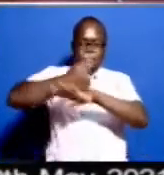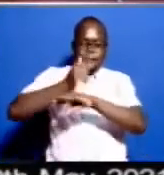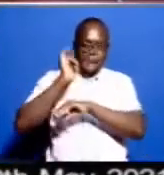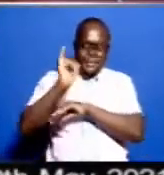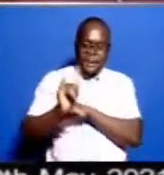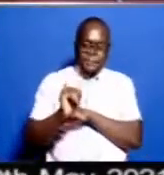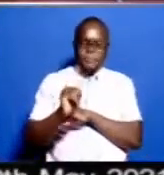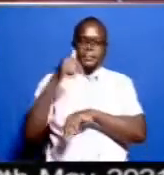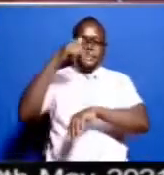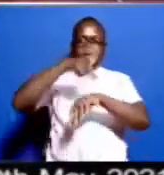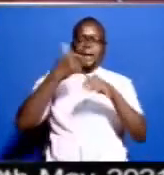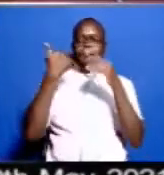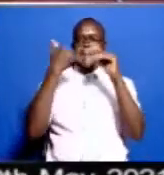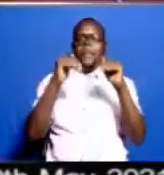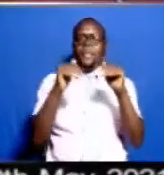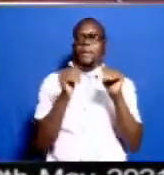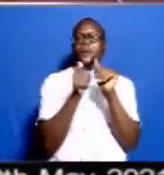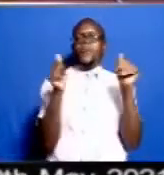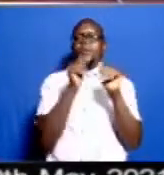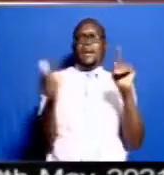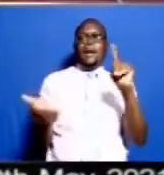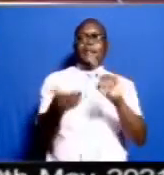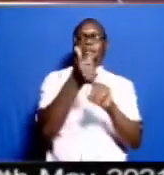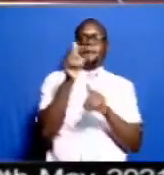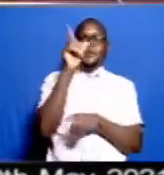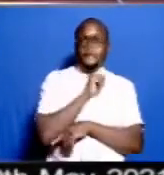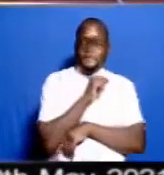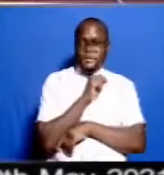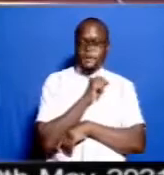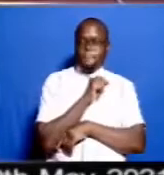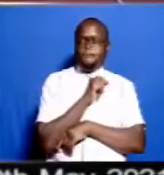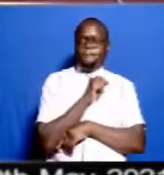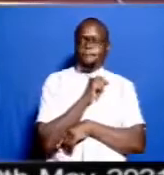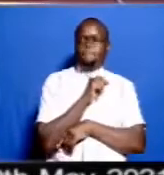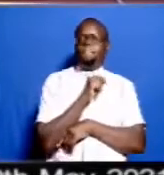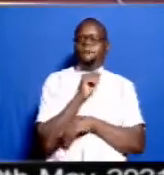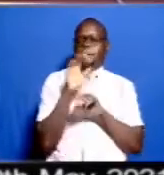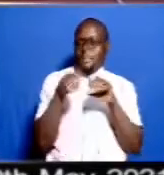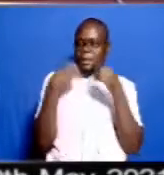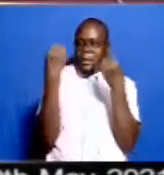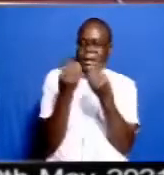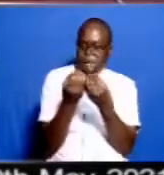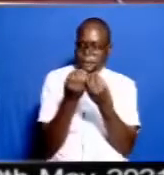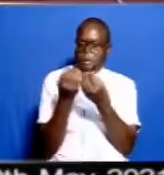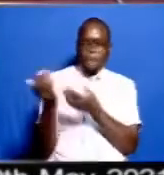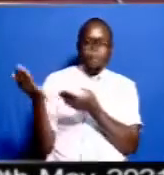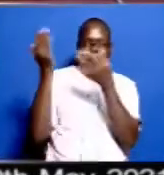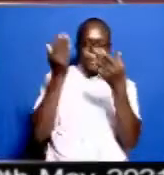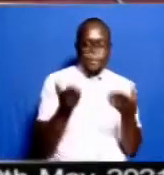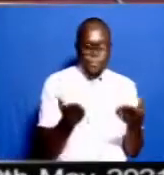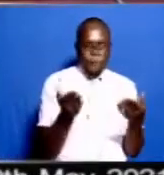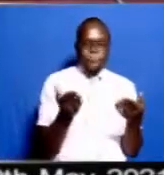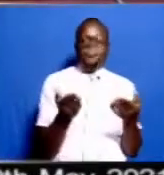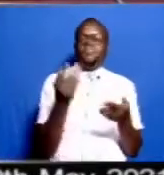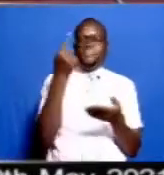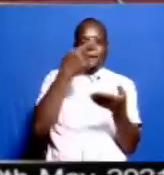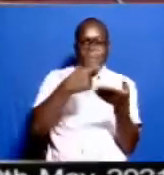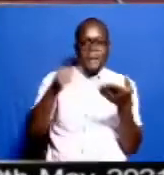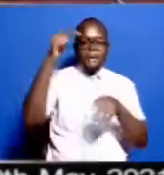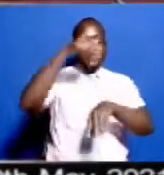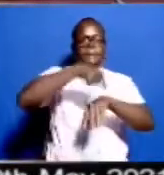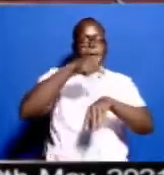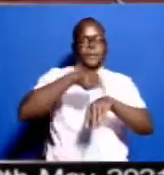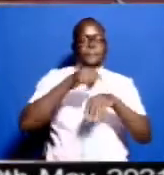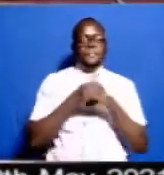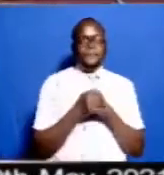statutory timelines were met by the body making the regulations and tabling them in the right time.